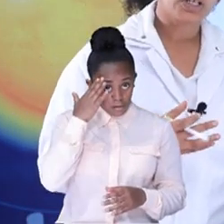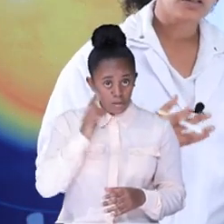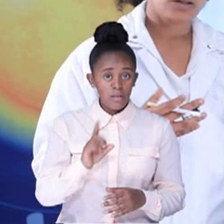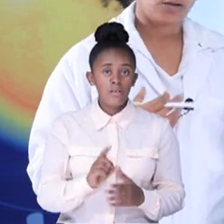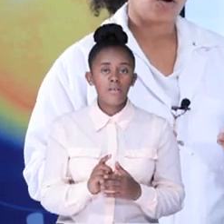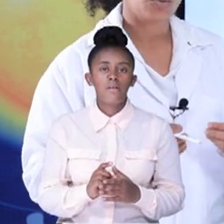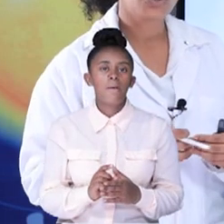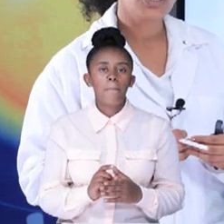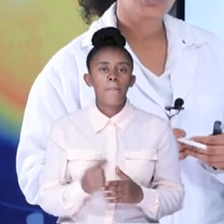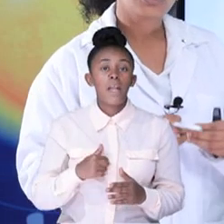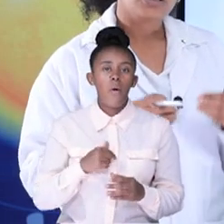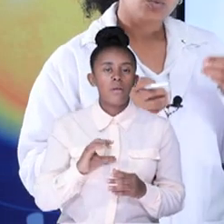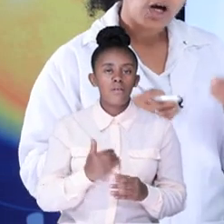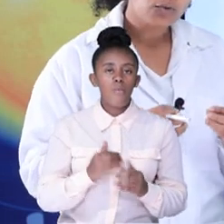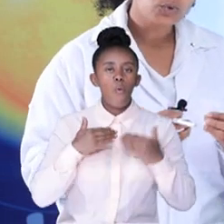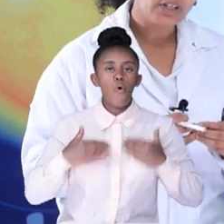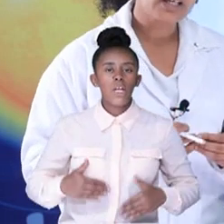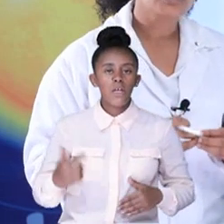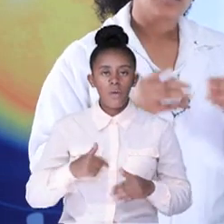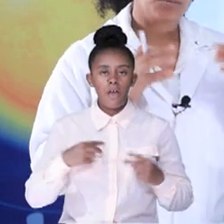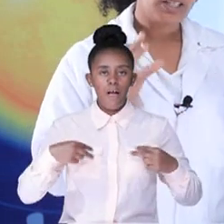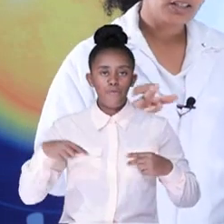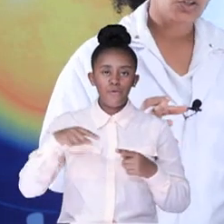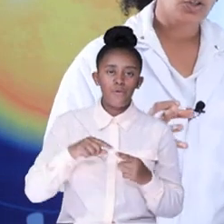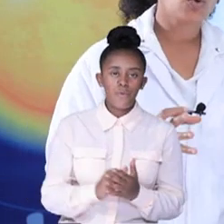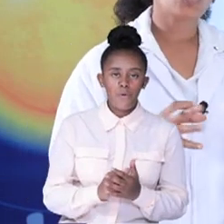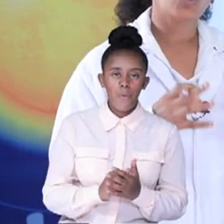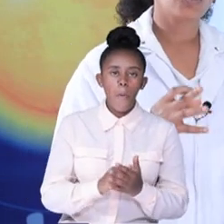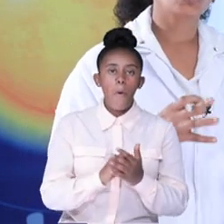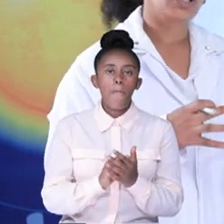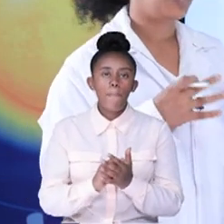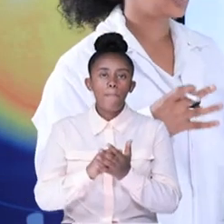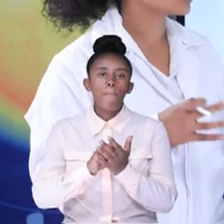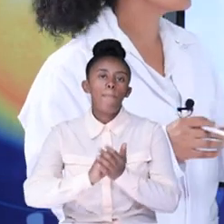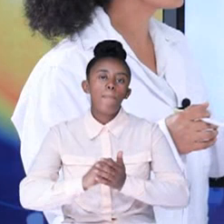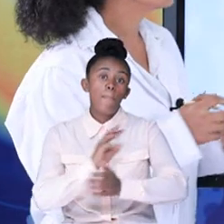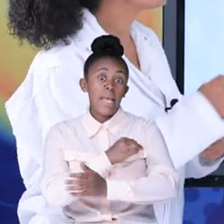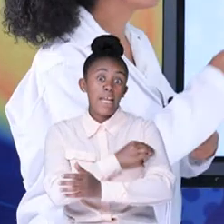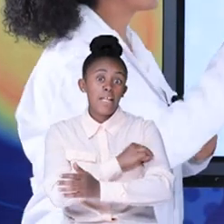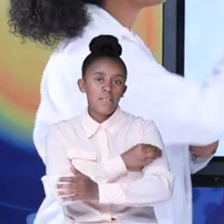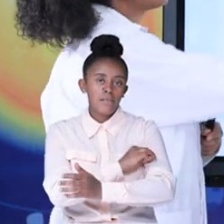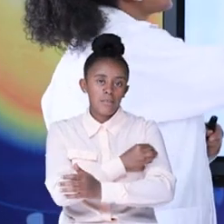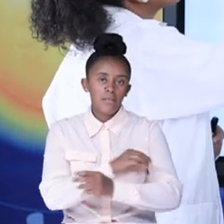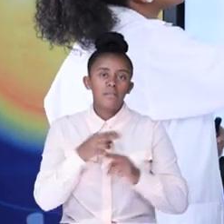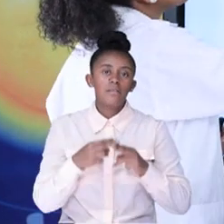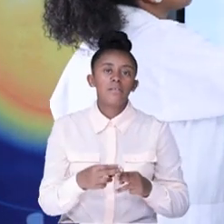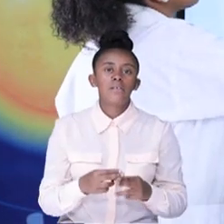infection occurs in our body, we have to take medication, or we have to take medicines known